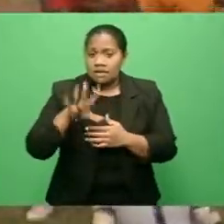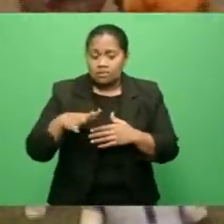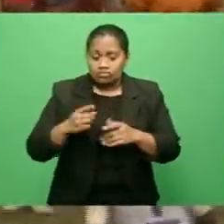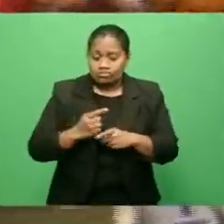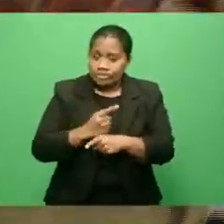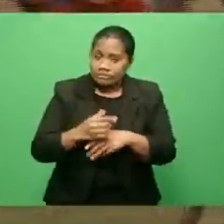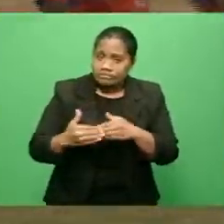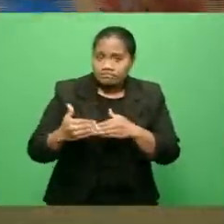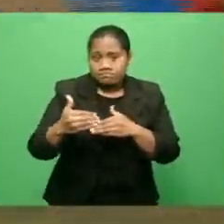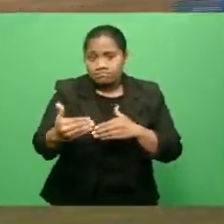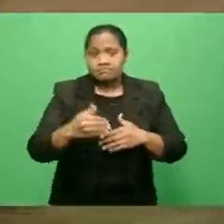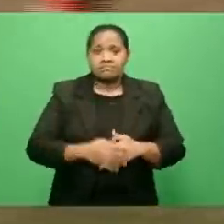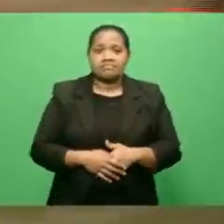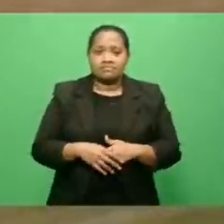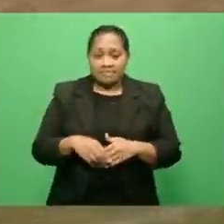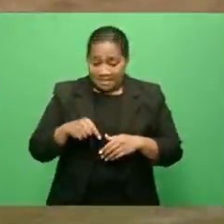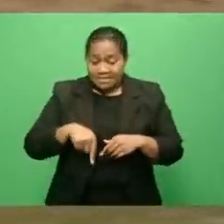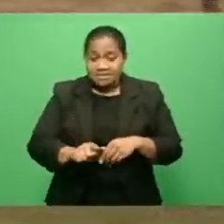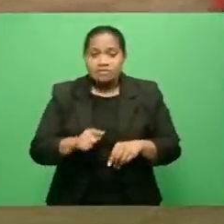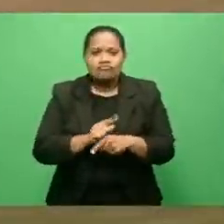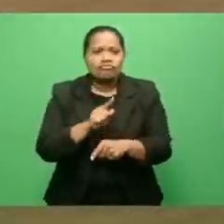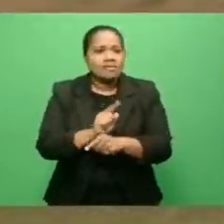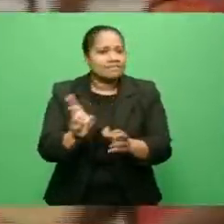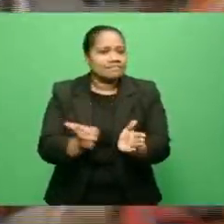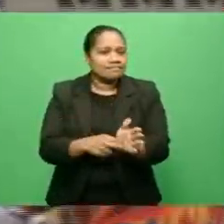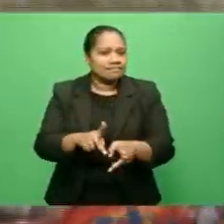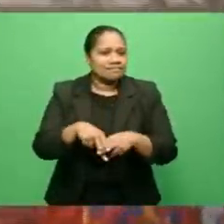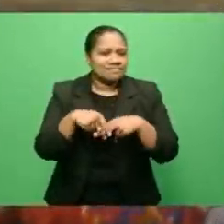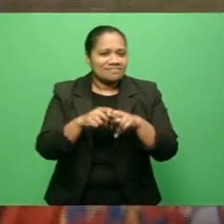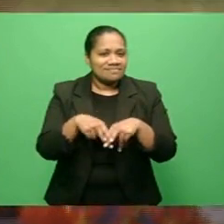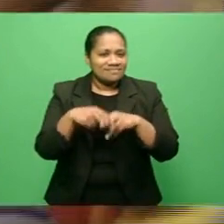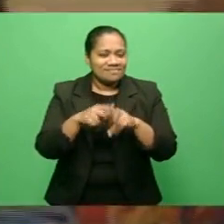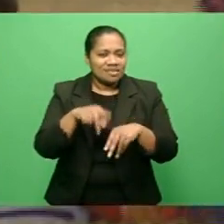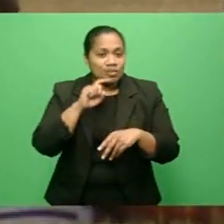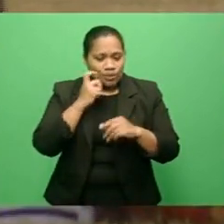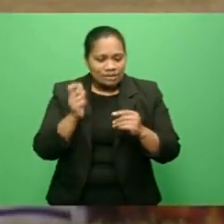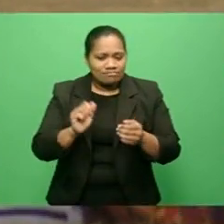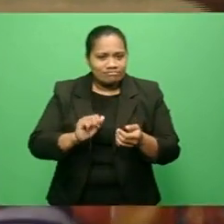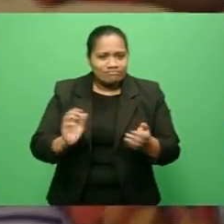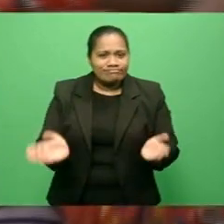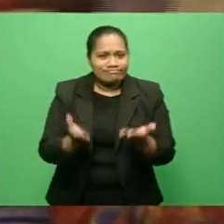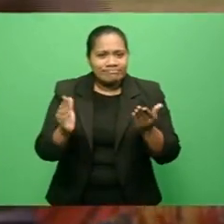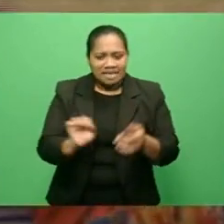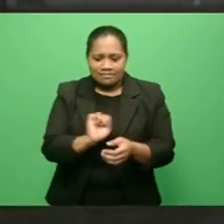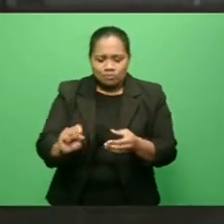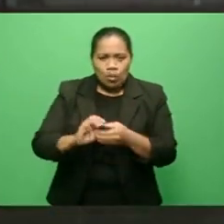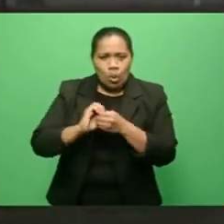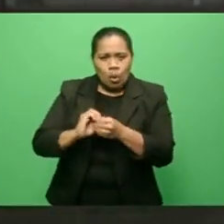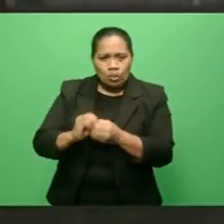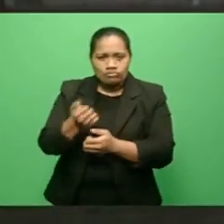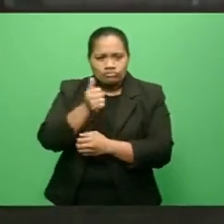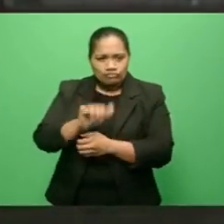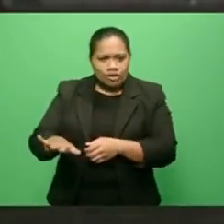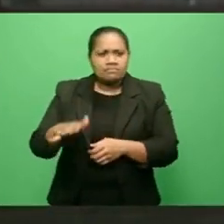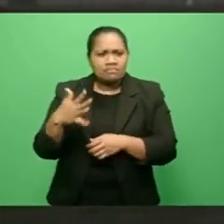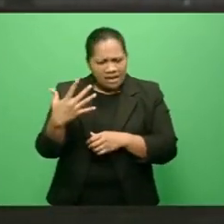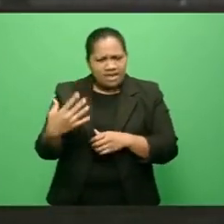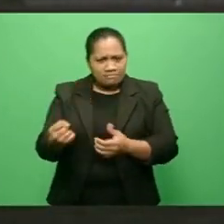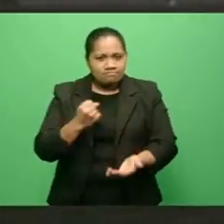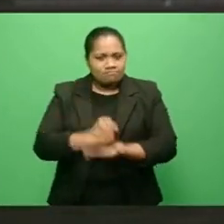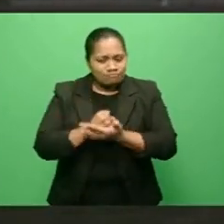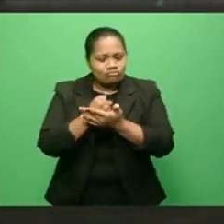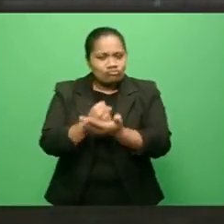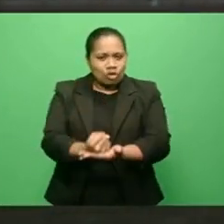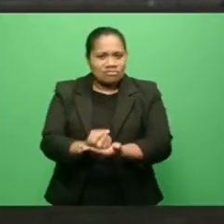this week is Nandronga. We know Nandronga will be playing in their home ground. and they'll have the support, homegrown